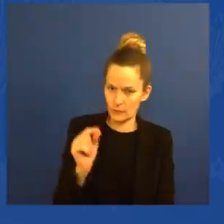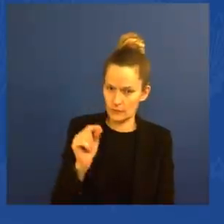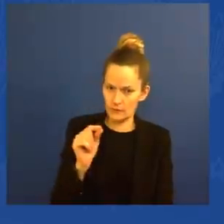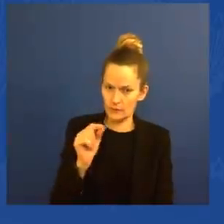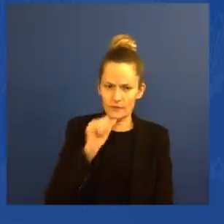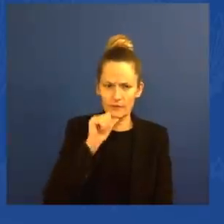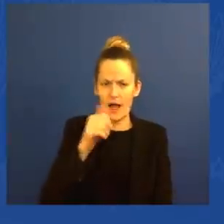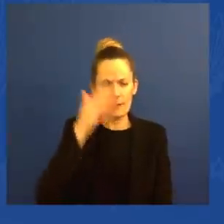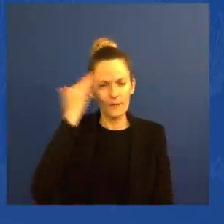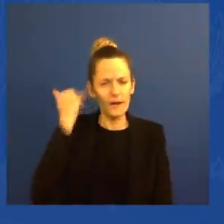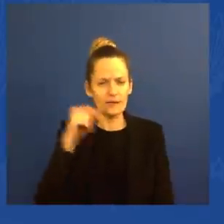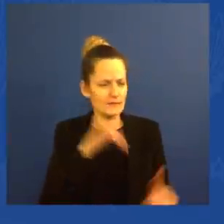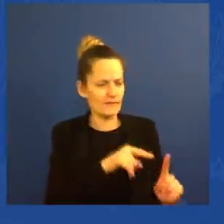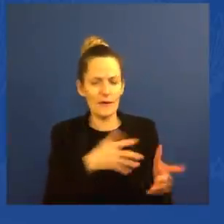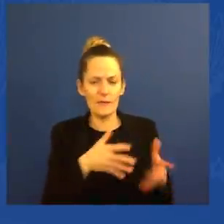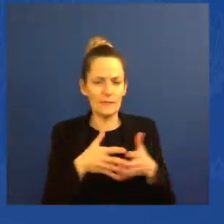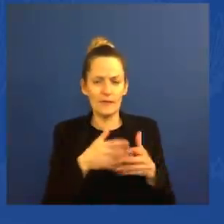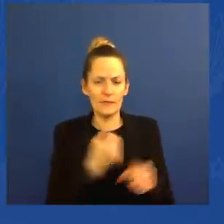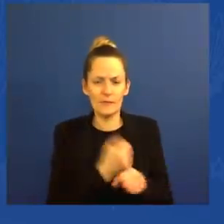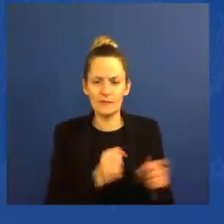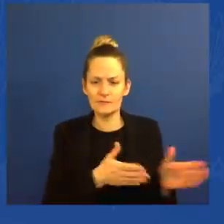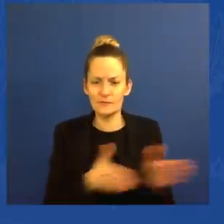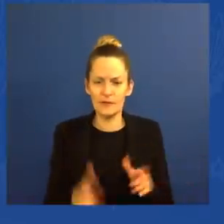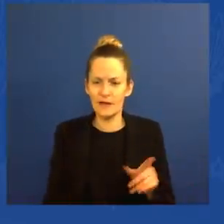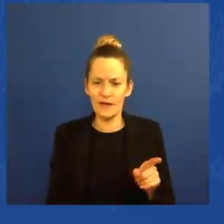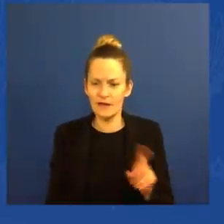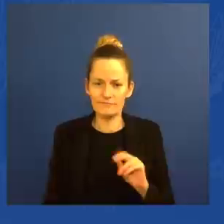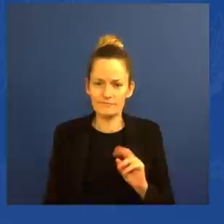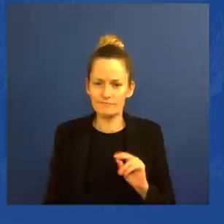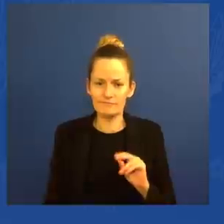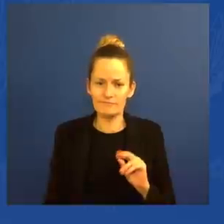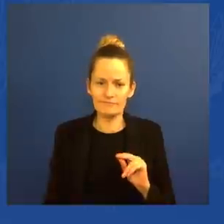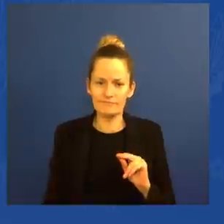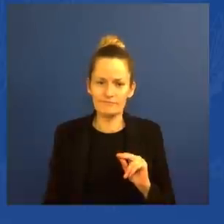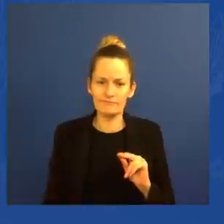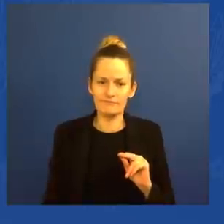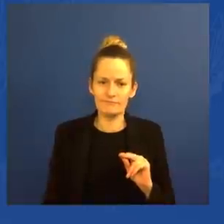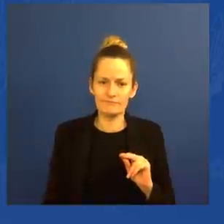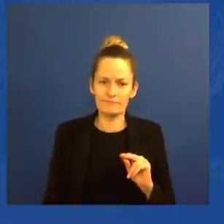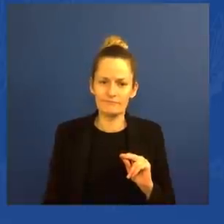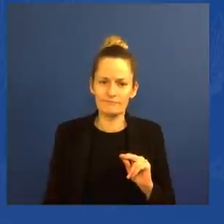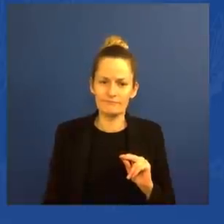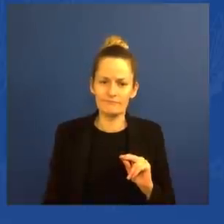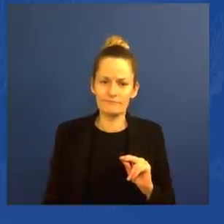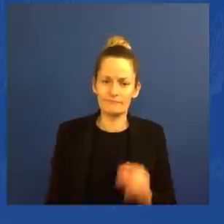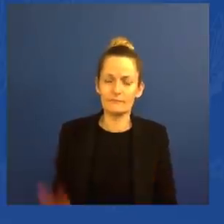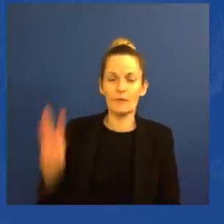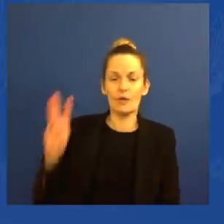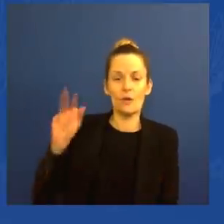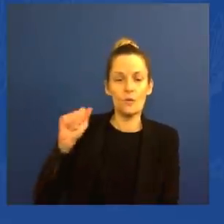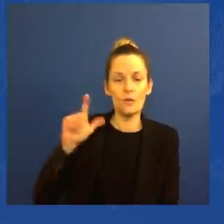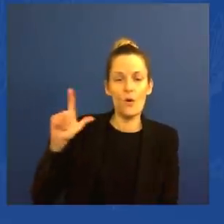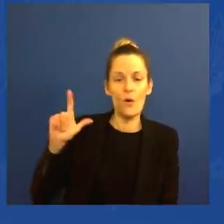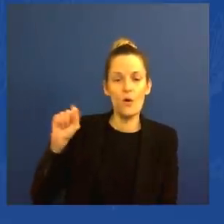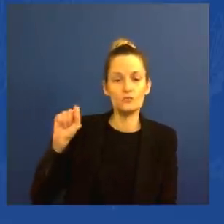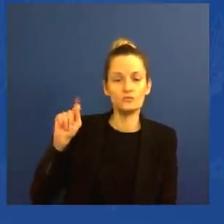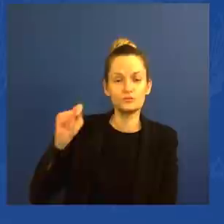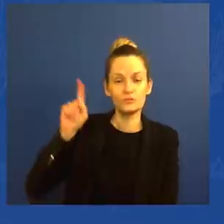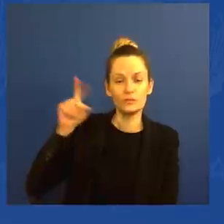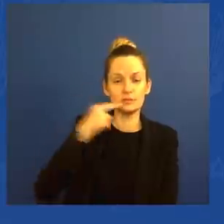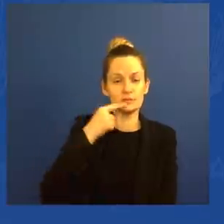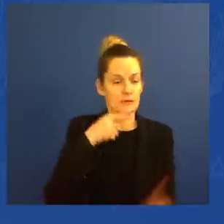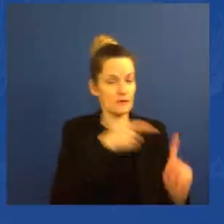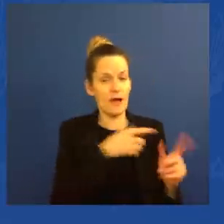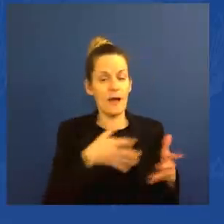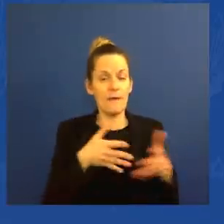San Francisco Federal Reserve said the Rescue Plan contributed only 0.3% to inflation.